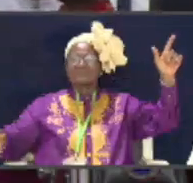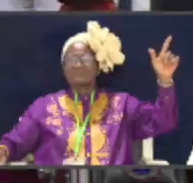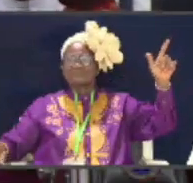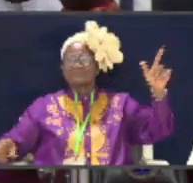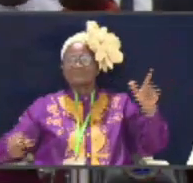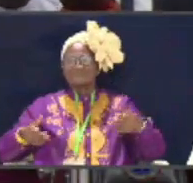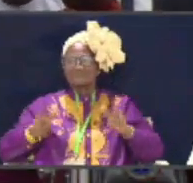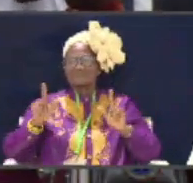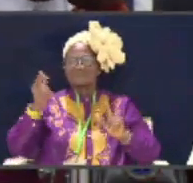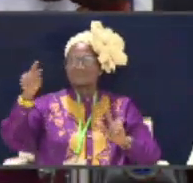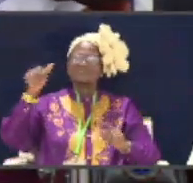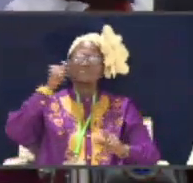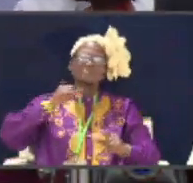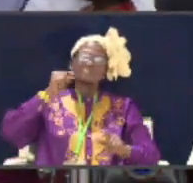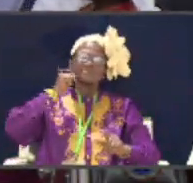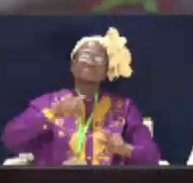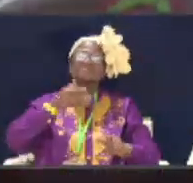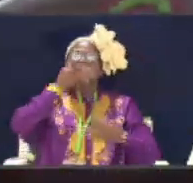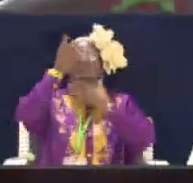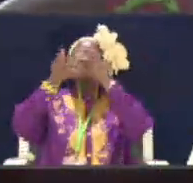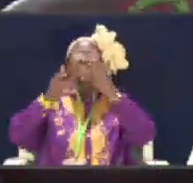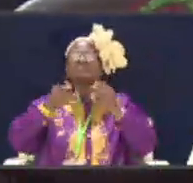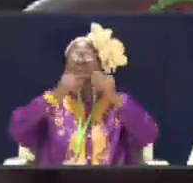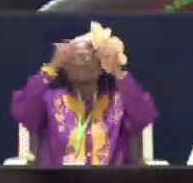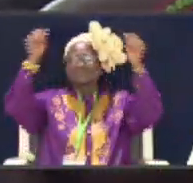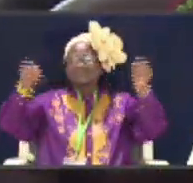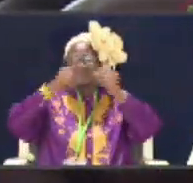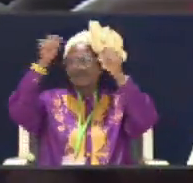And let the girl shout, hallelujah.